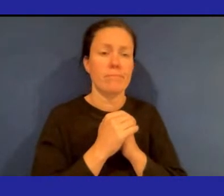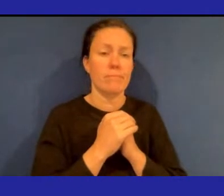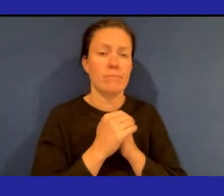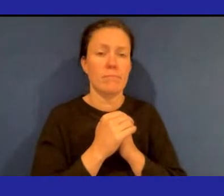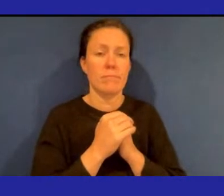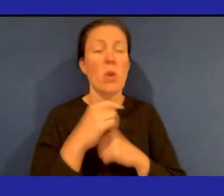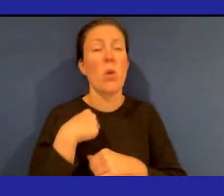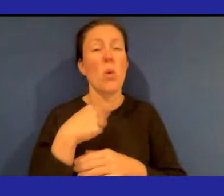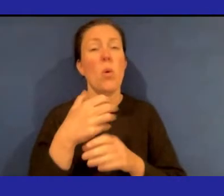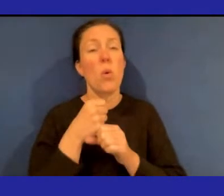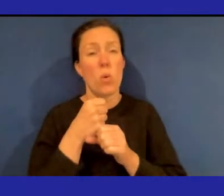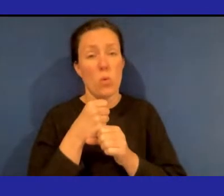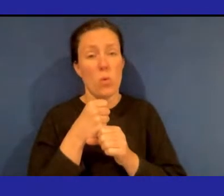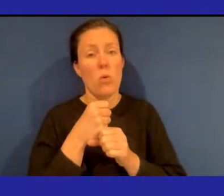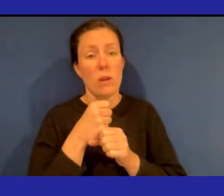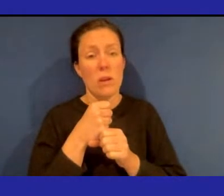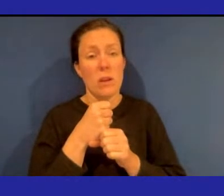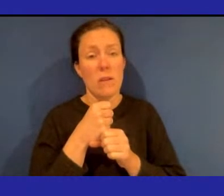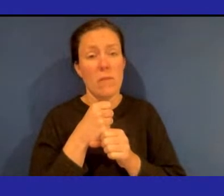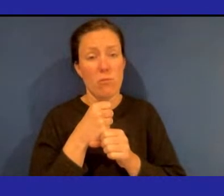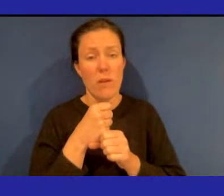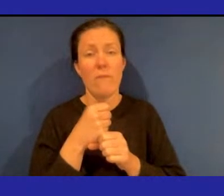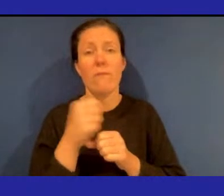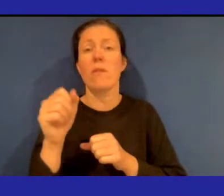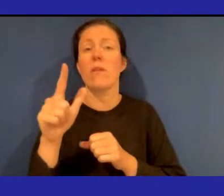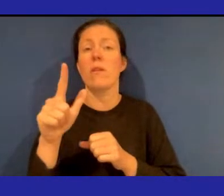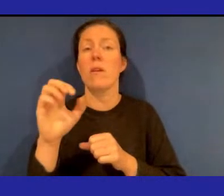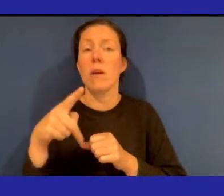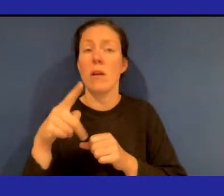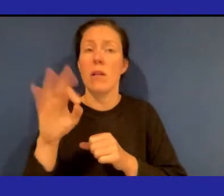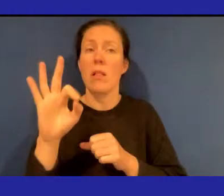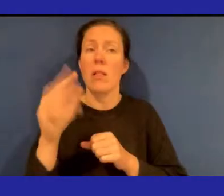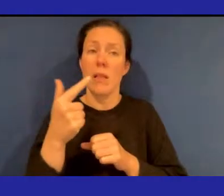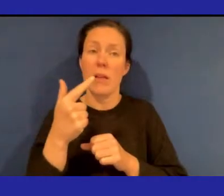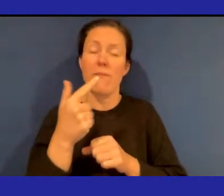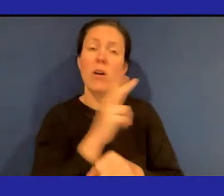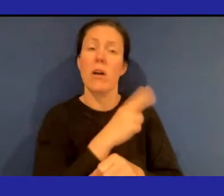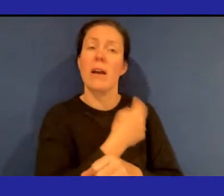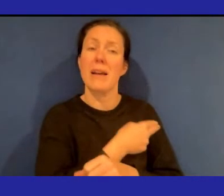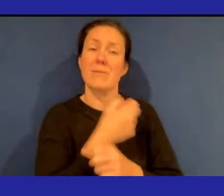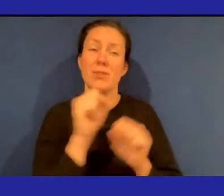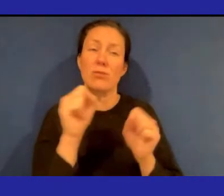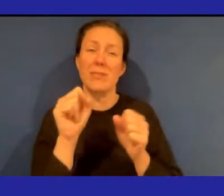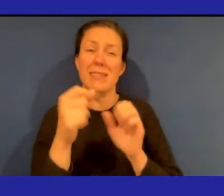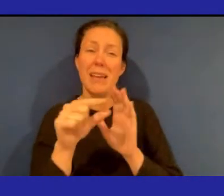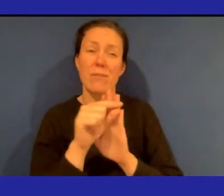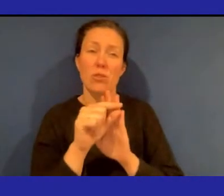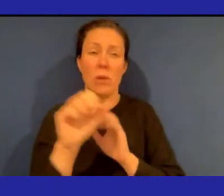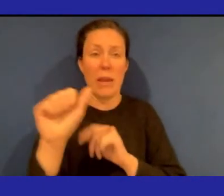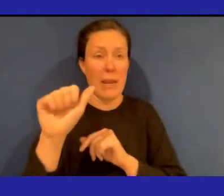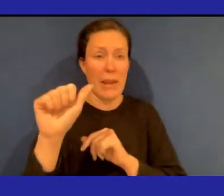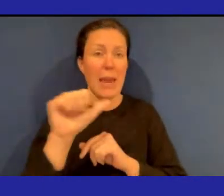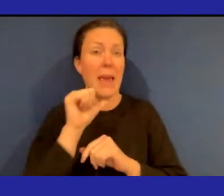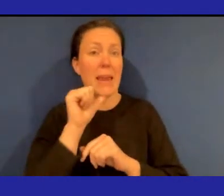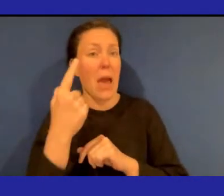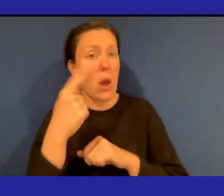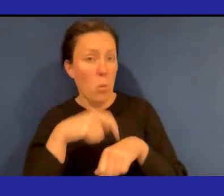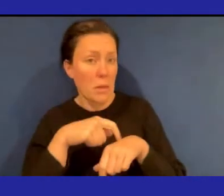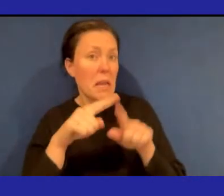the Leapfrog Hospital Safety Grade of A, not once, but twice in